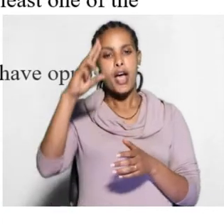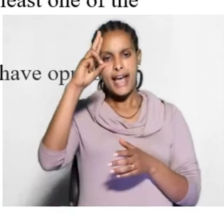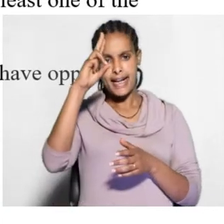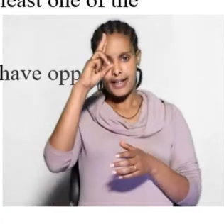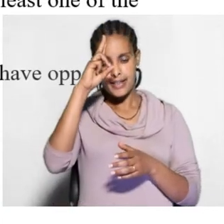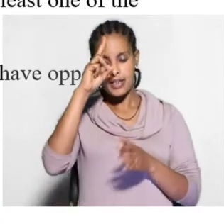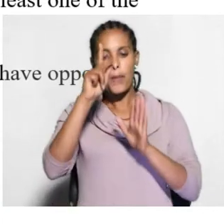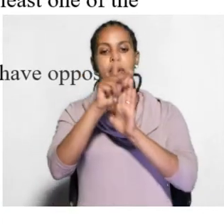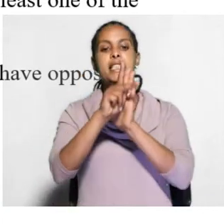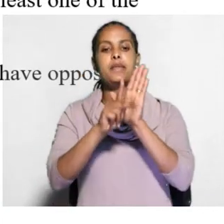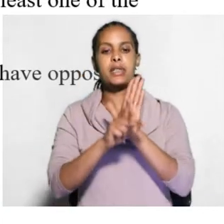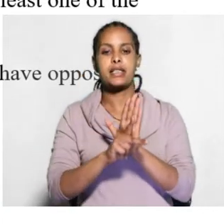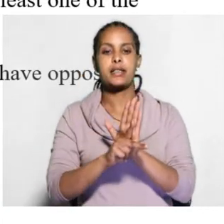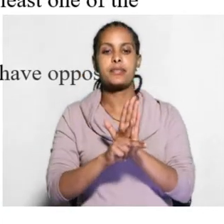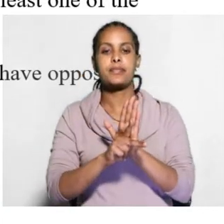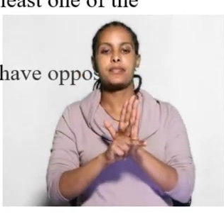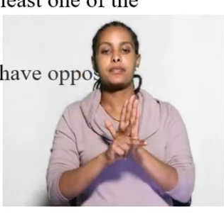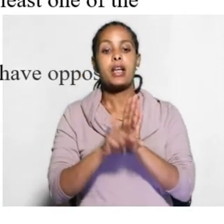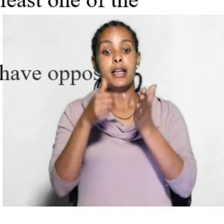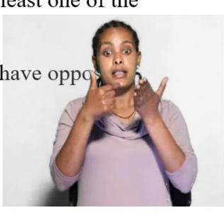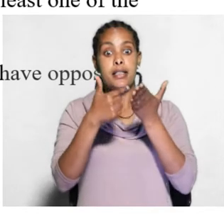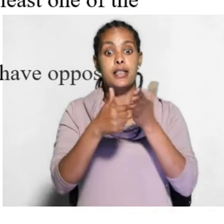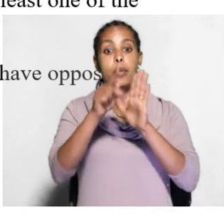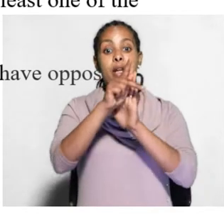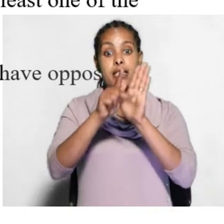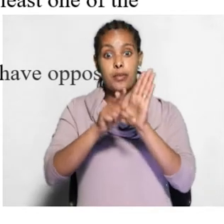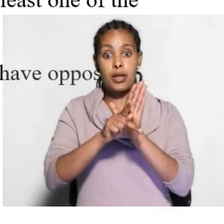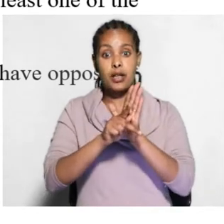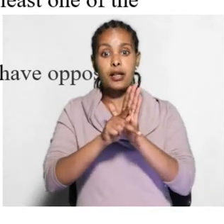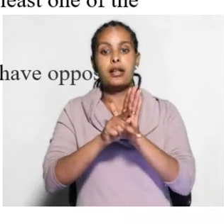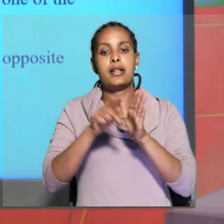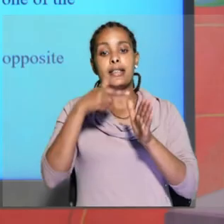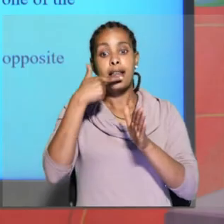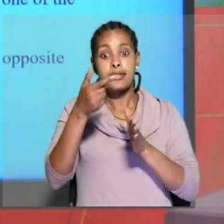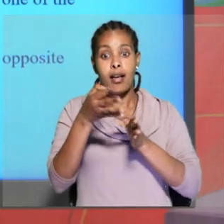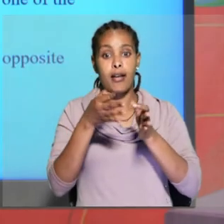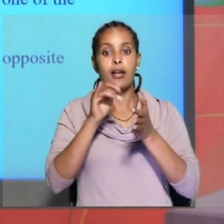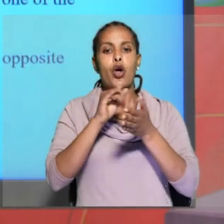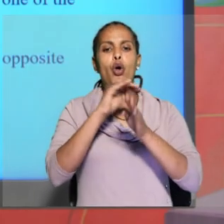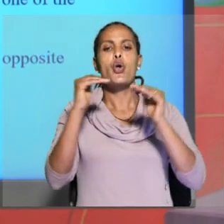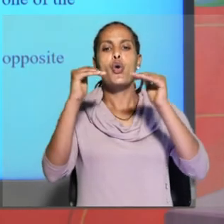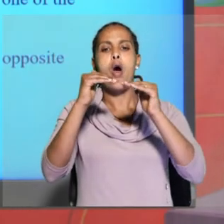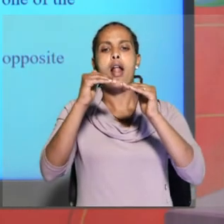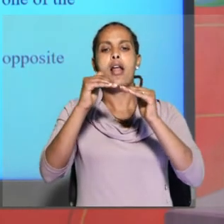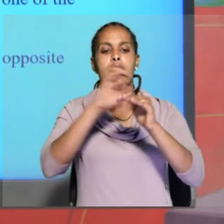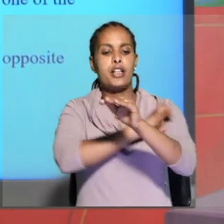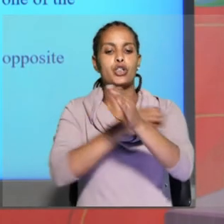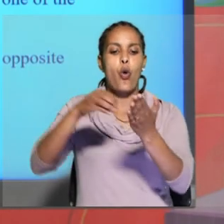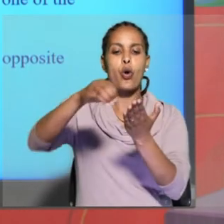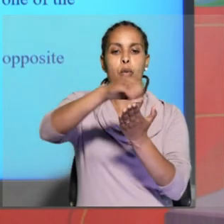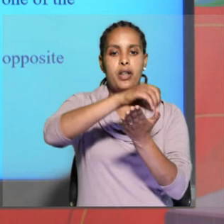Hund's principle. This principle states that equal energy orbitals, known